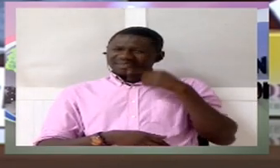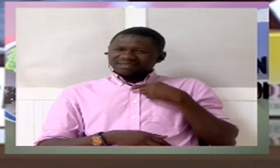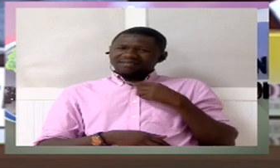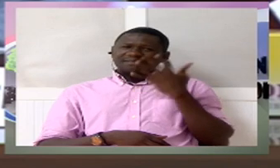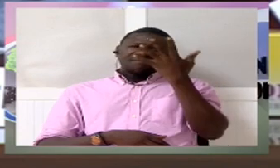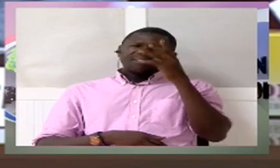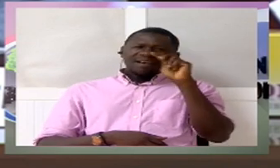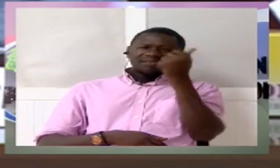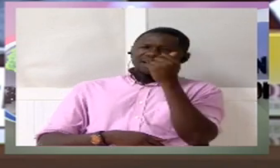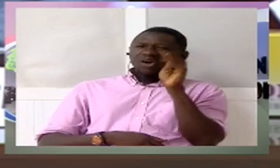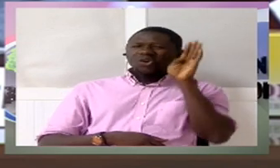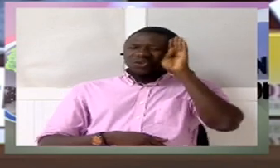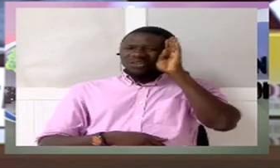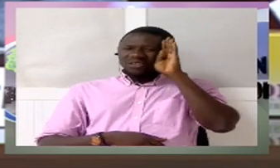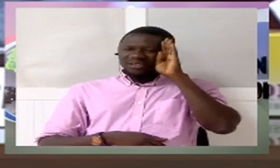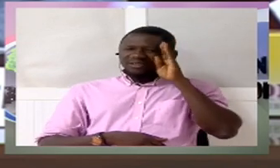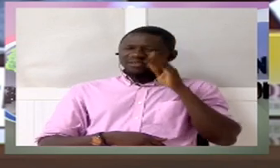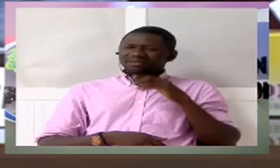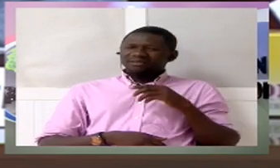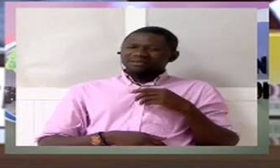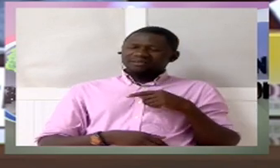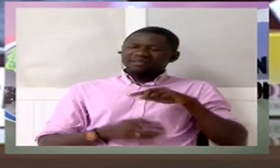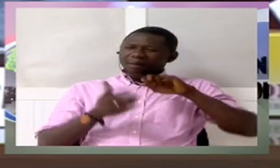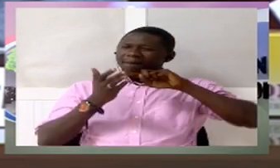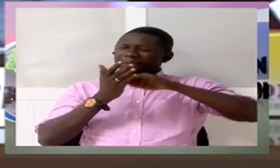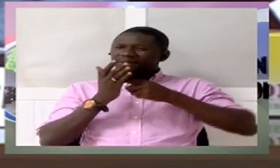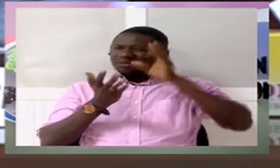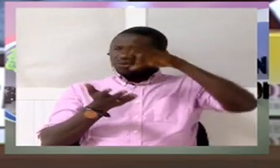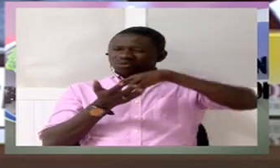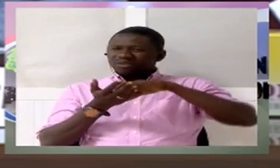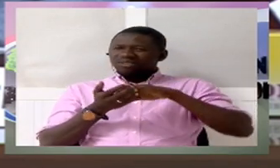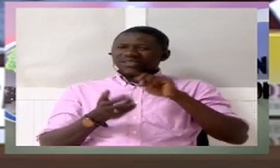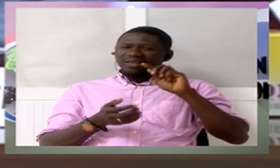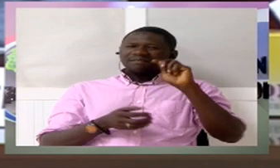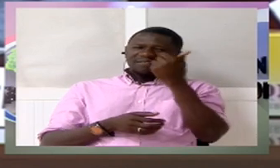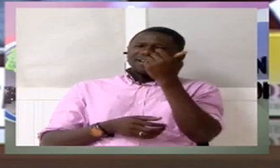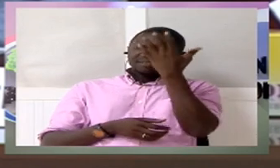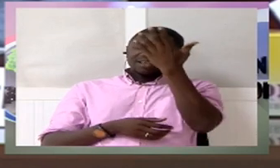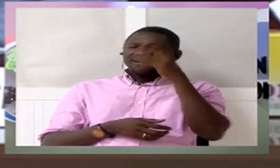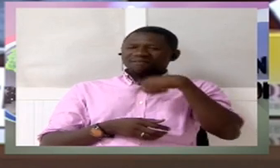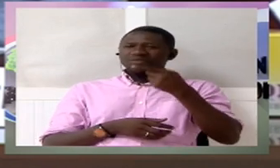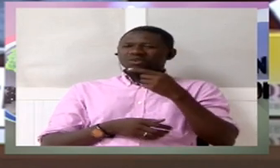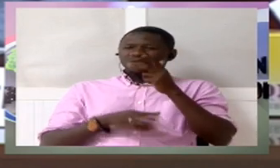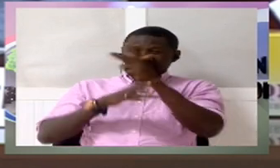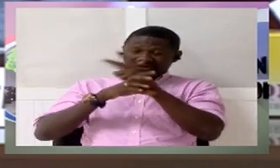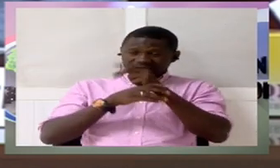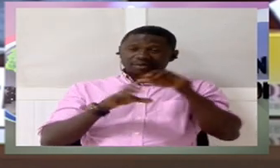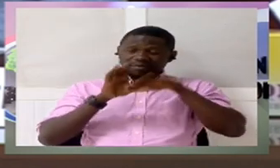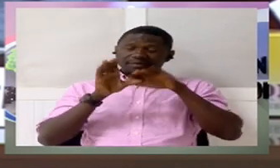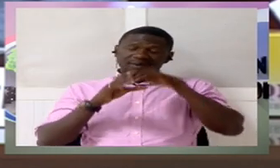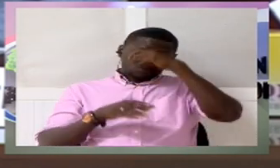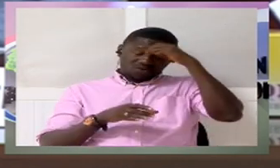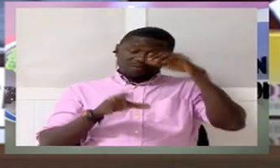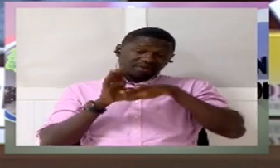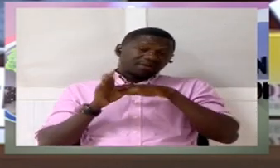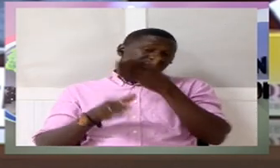five star hotel is really five a mile to his five star hotel for officers. Oda ka jikira nyin ko 5 mile to natana ke five star